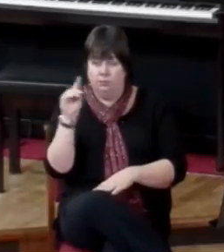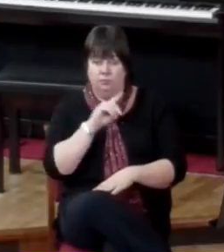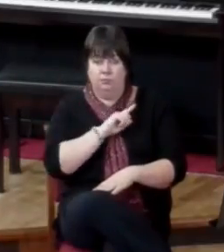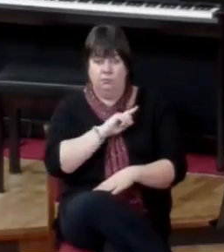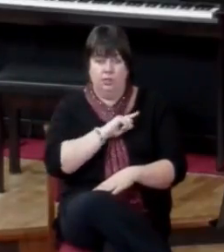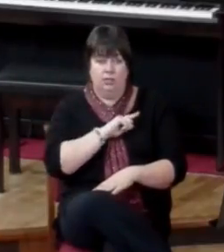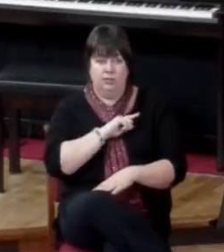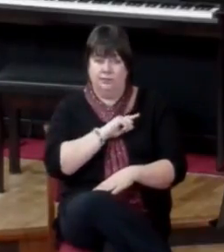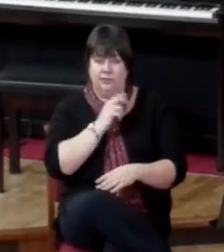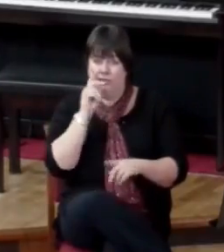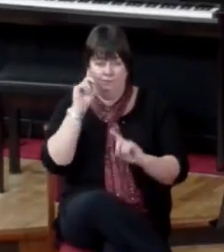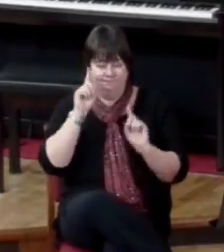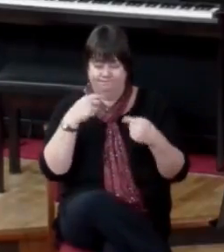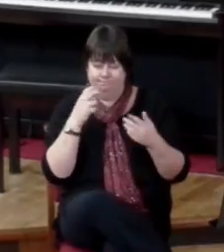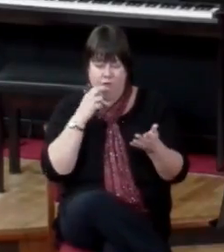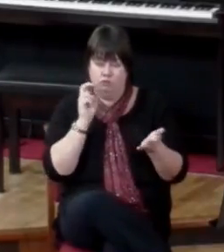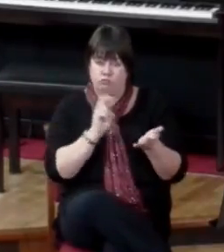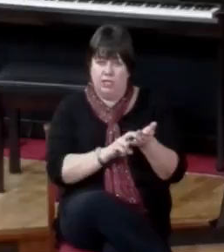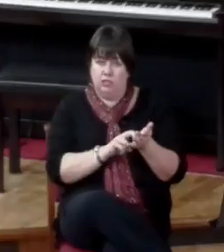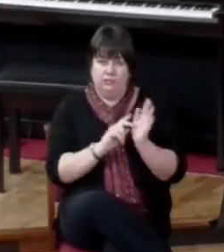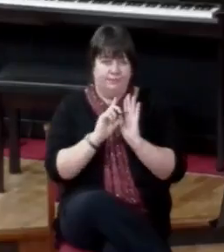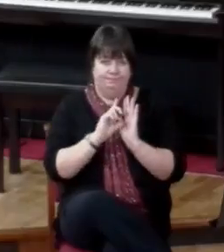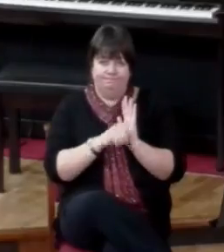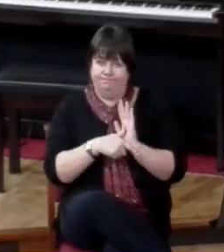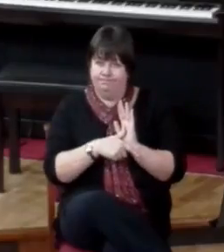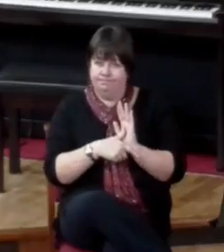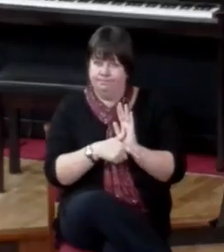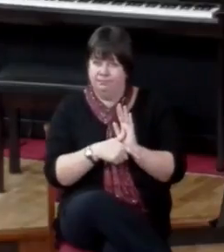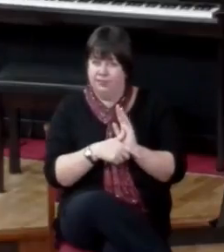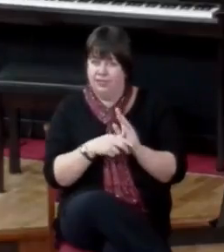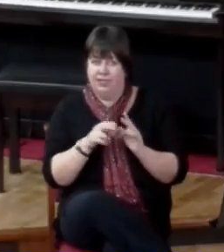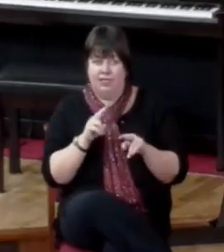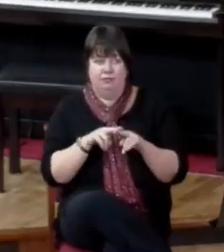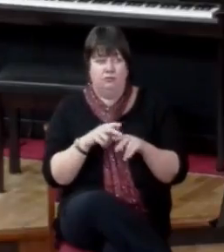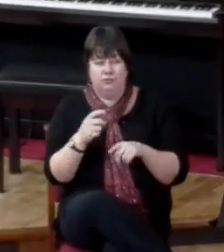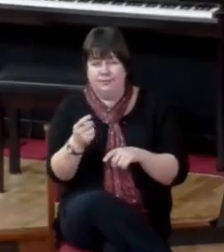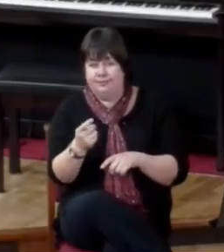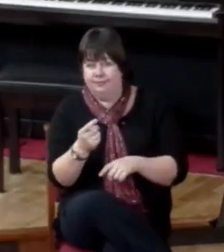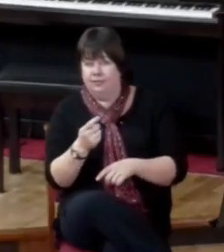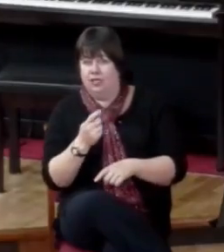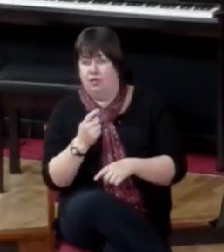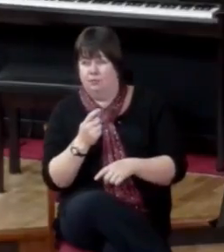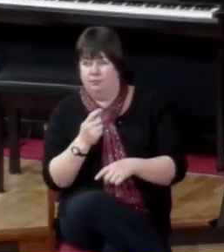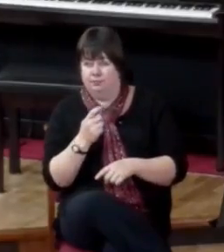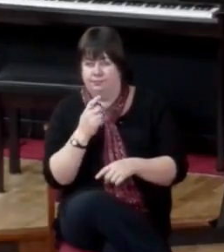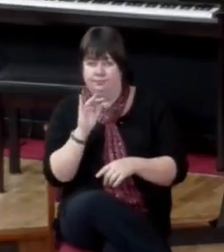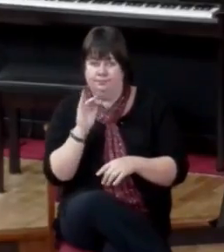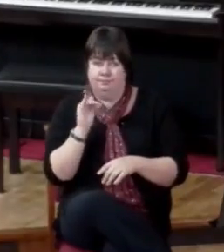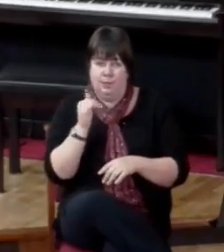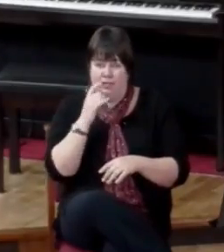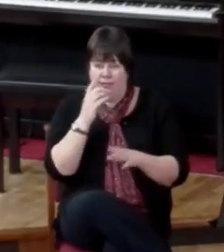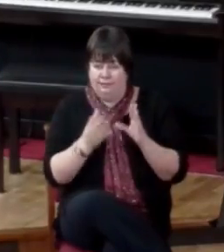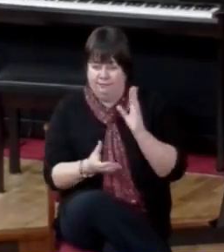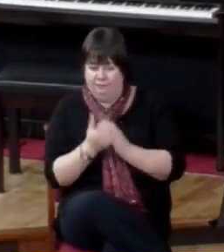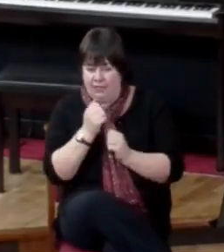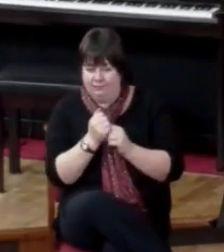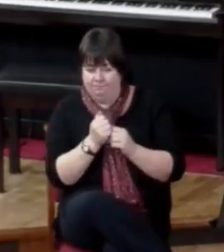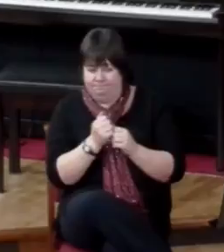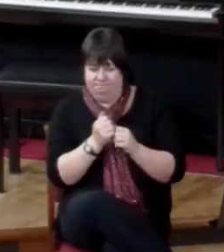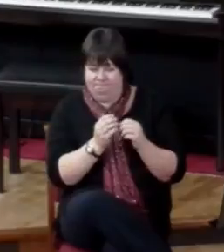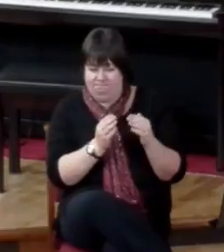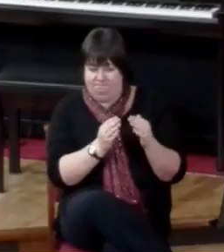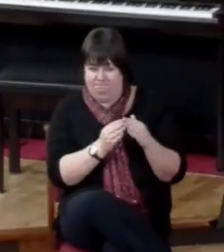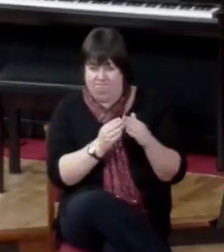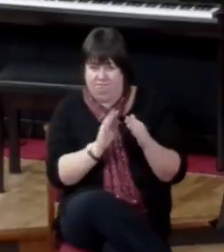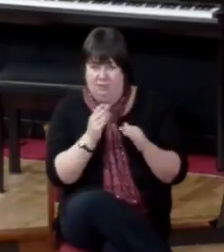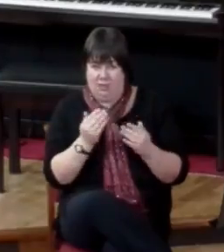because it's pretty much too late, although I dare say if you came along then we would find a wee crumb of toast for you or something like